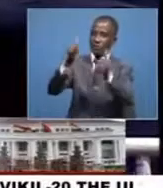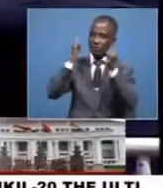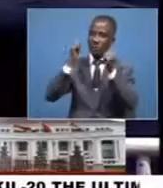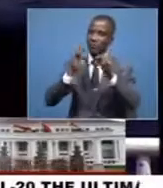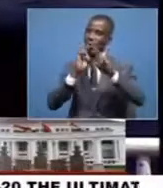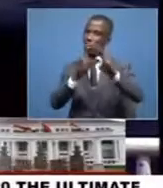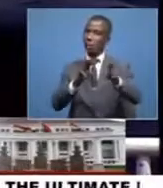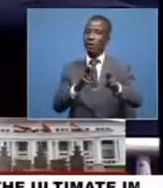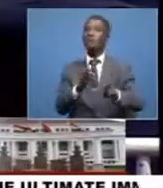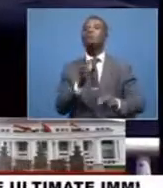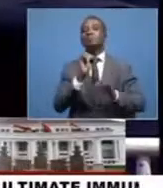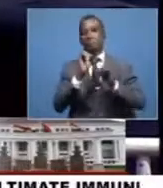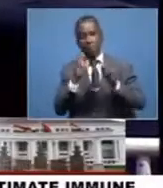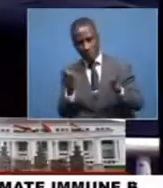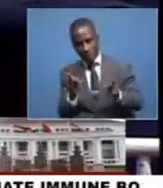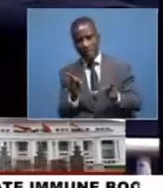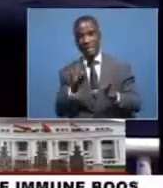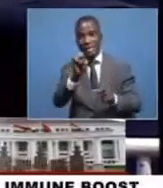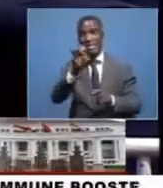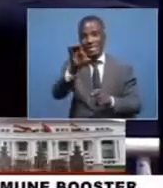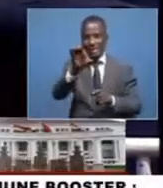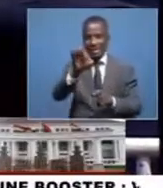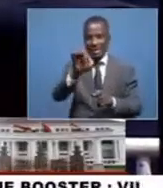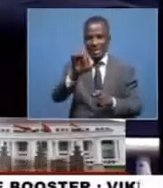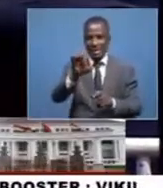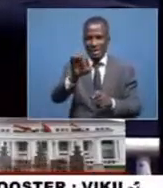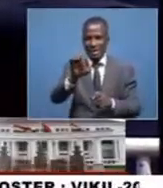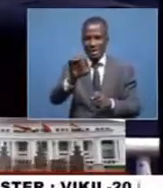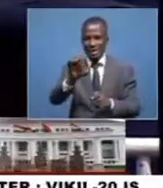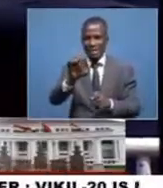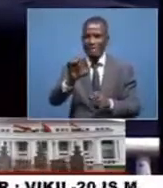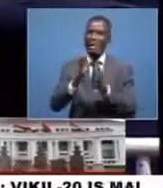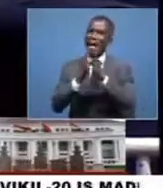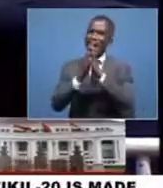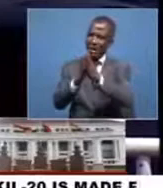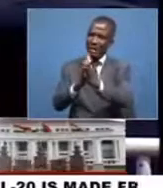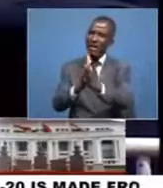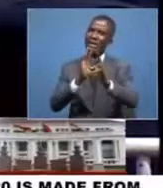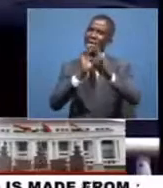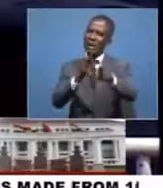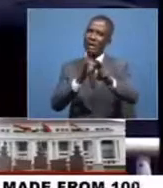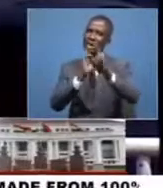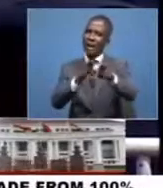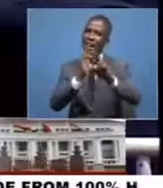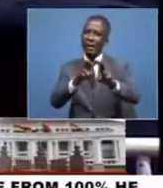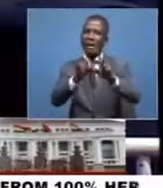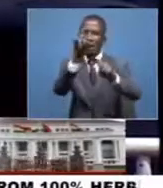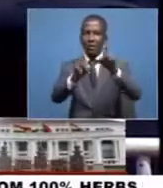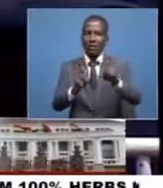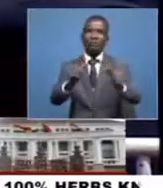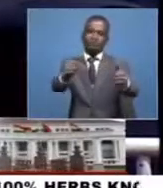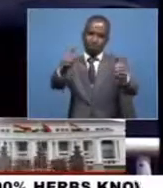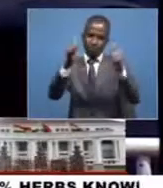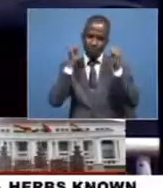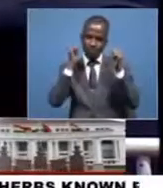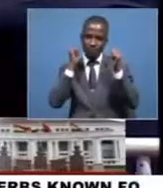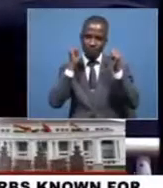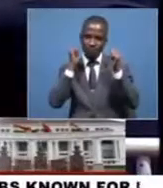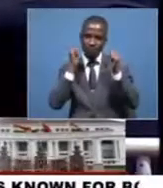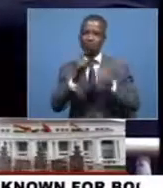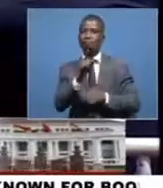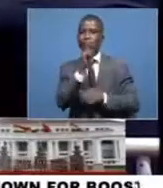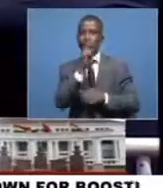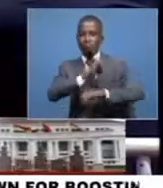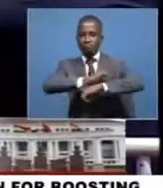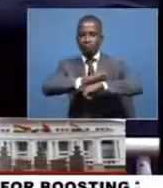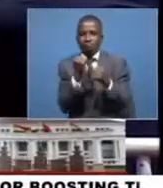respond. We have an EC who was requested to answer interrogatories. They refused to respond.